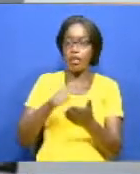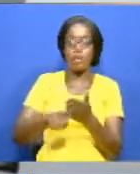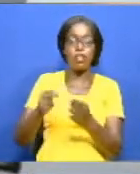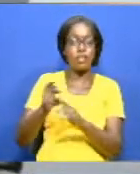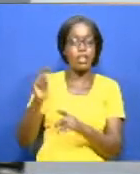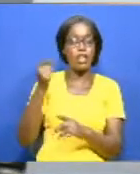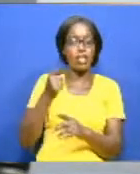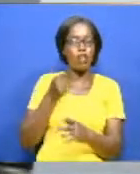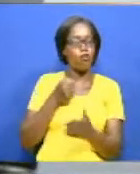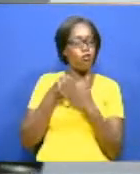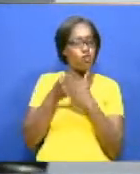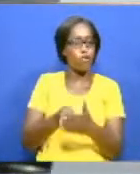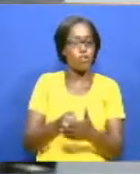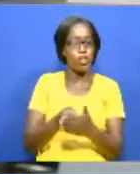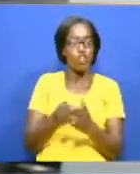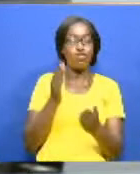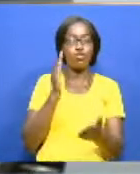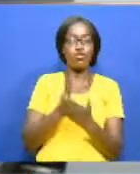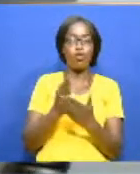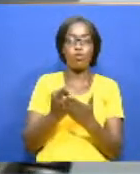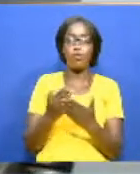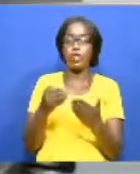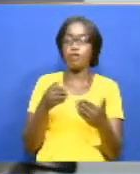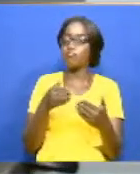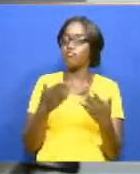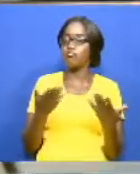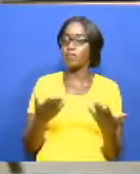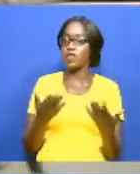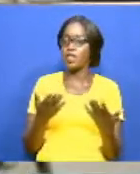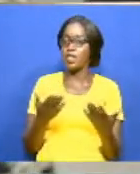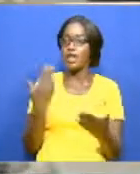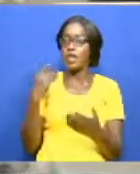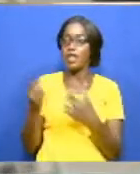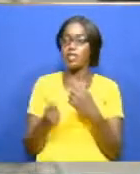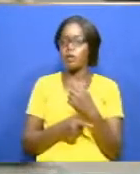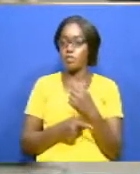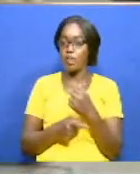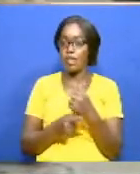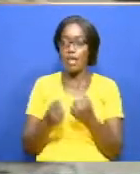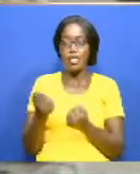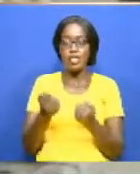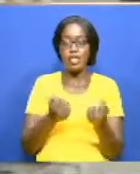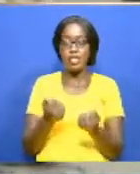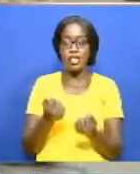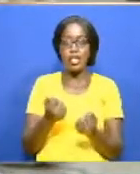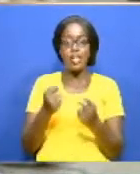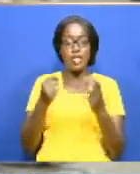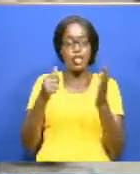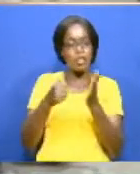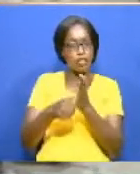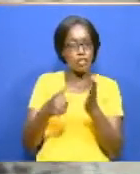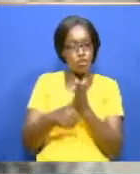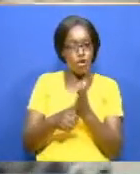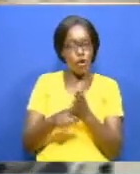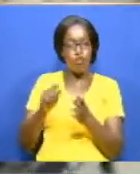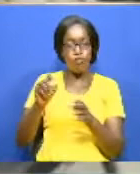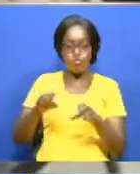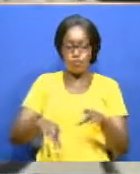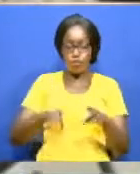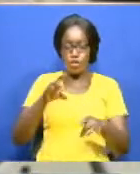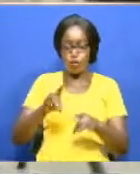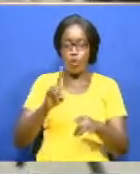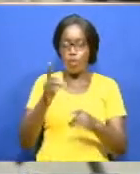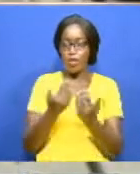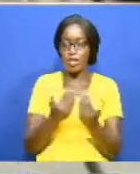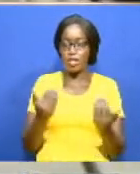ban. Last month, Trade Cabinet Secretary Betty Maina said the issue of second-hand imports was one of the items being